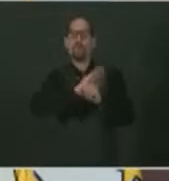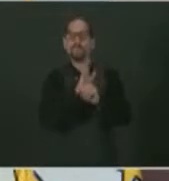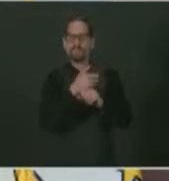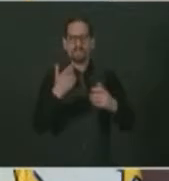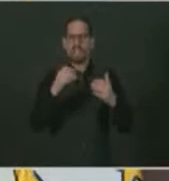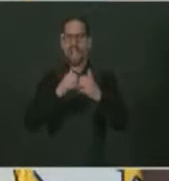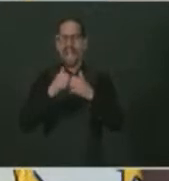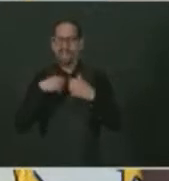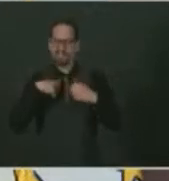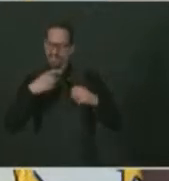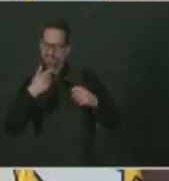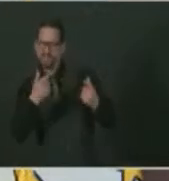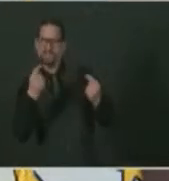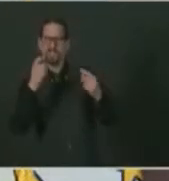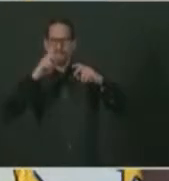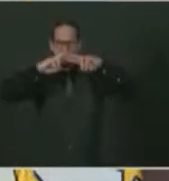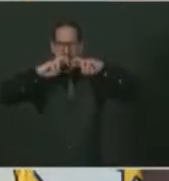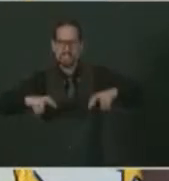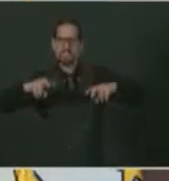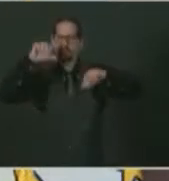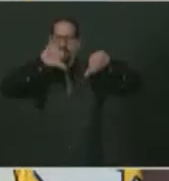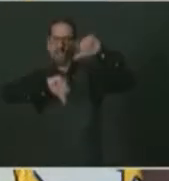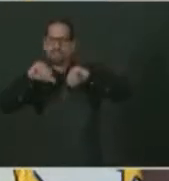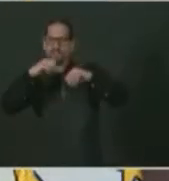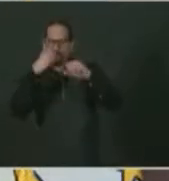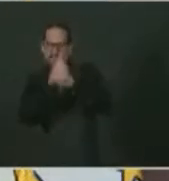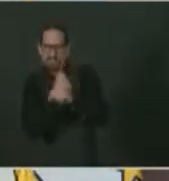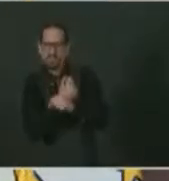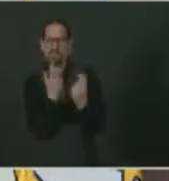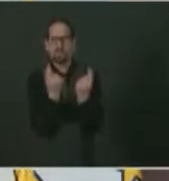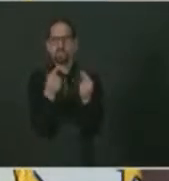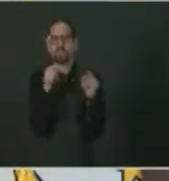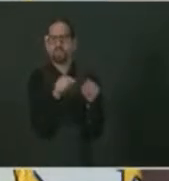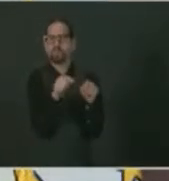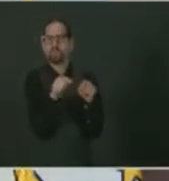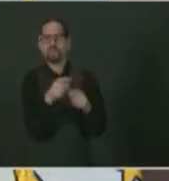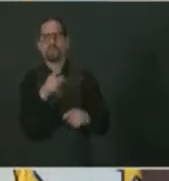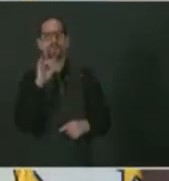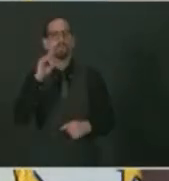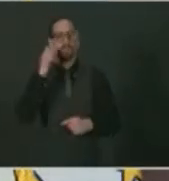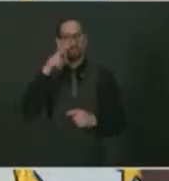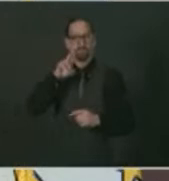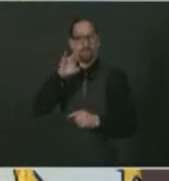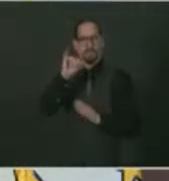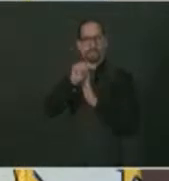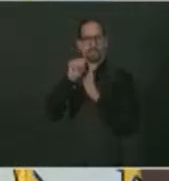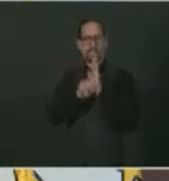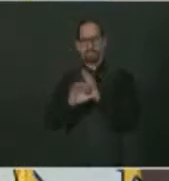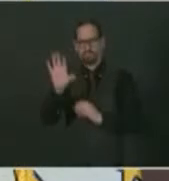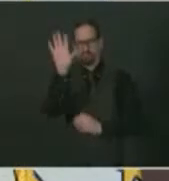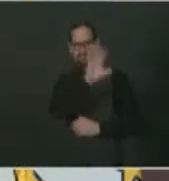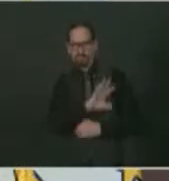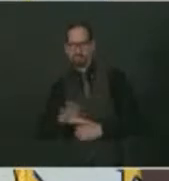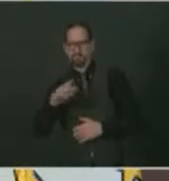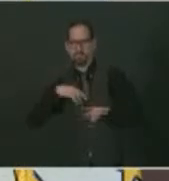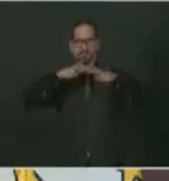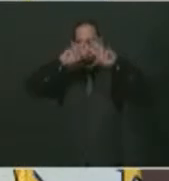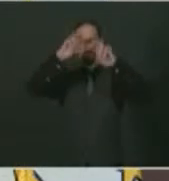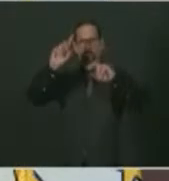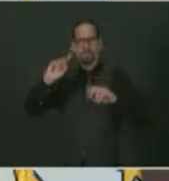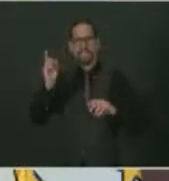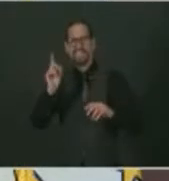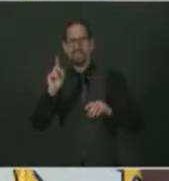dynamics that are occurring in different parts of the state. In some places of the state, it looks